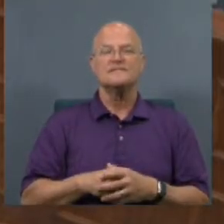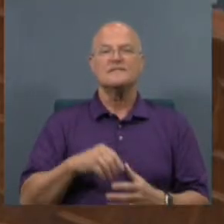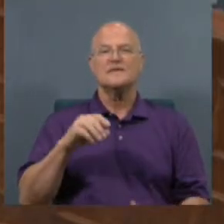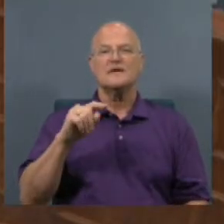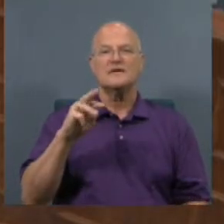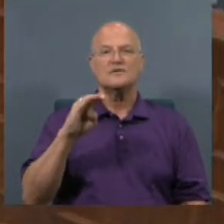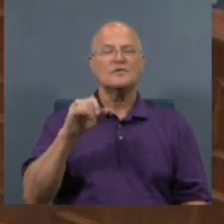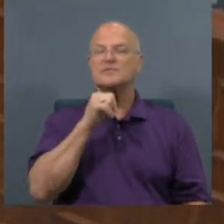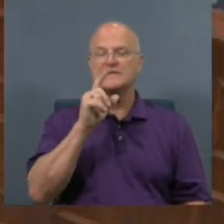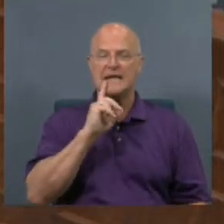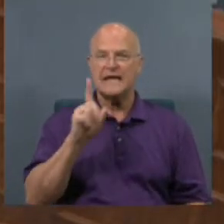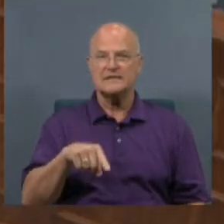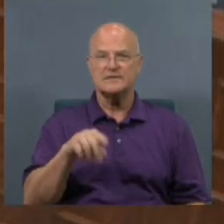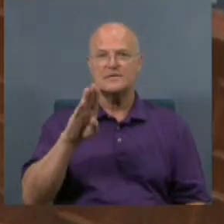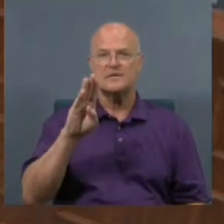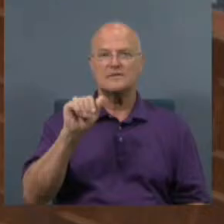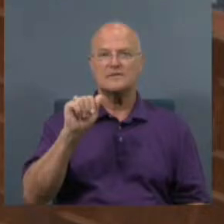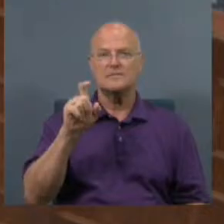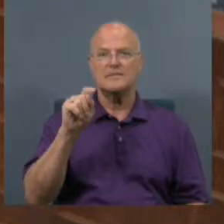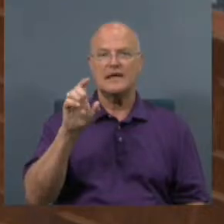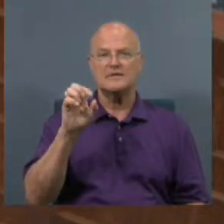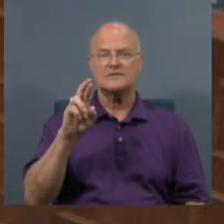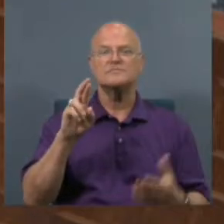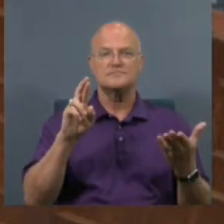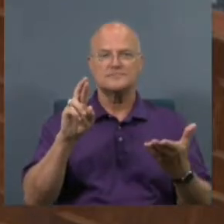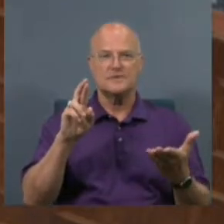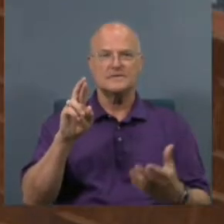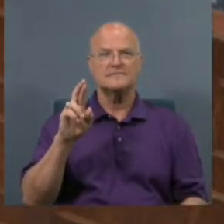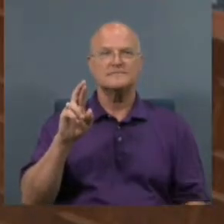Commissioner Trimble didn't answer. Baxter? Present.